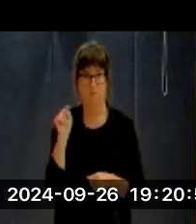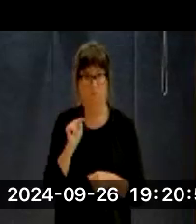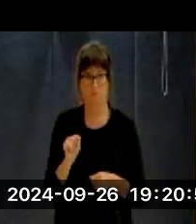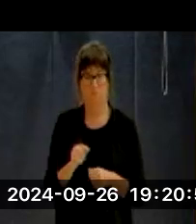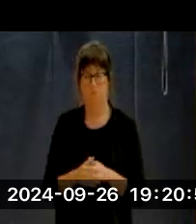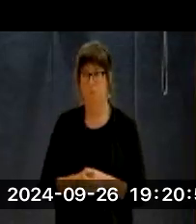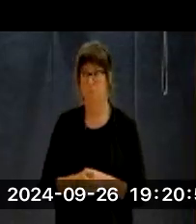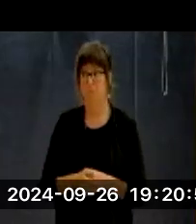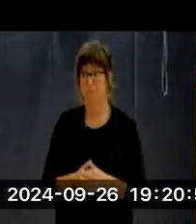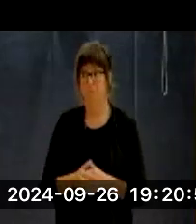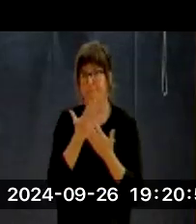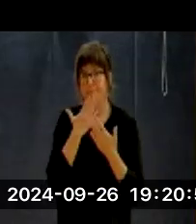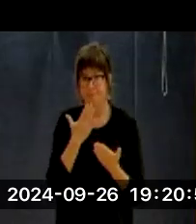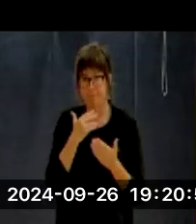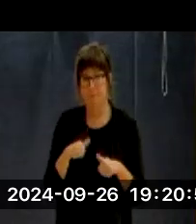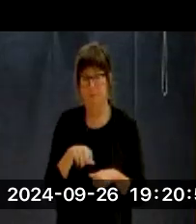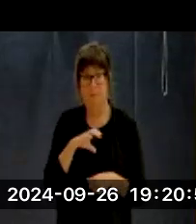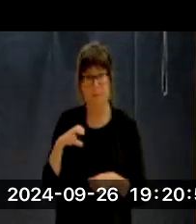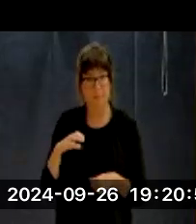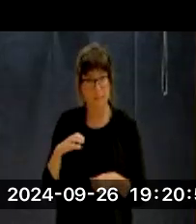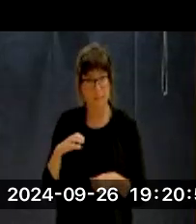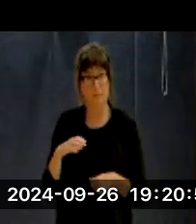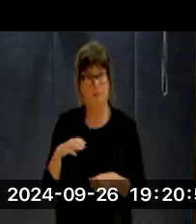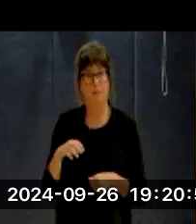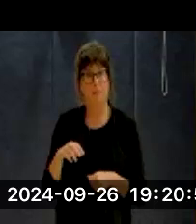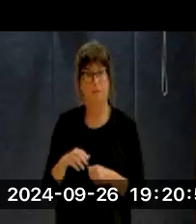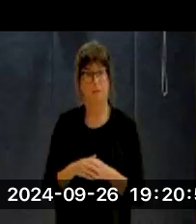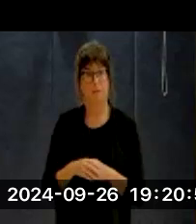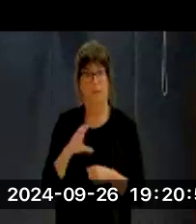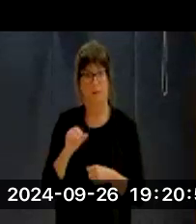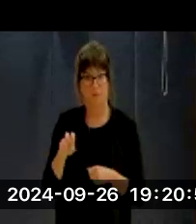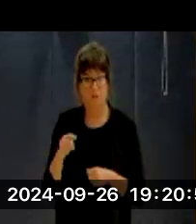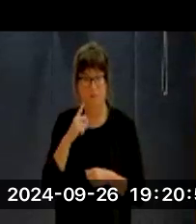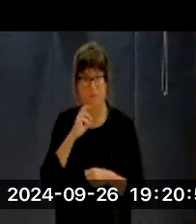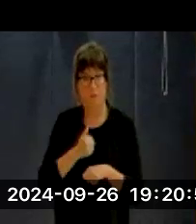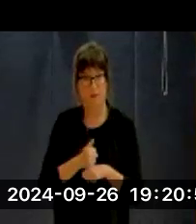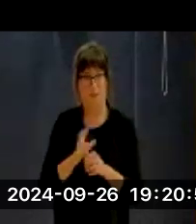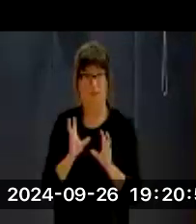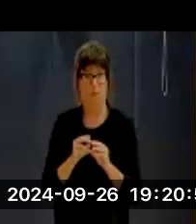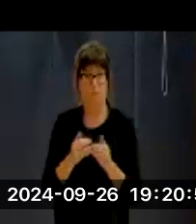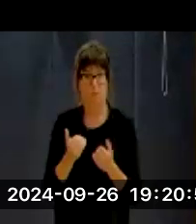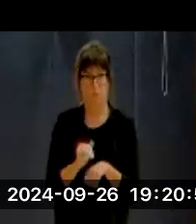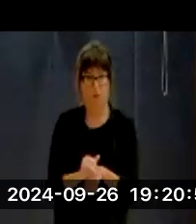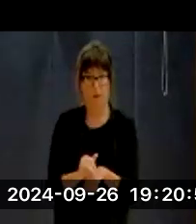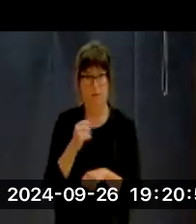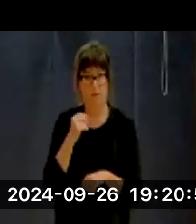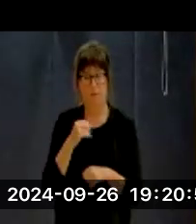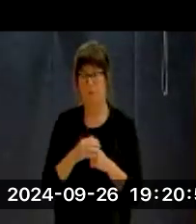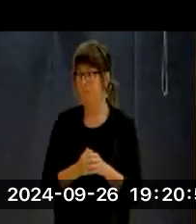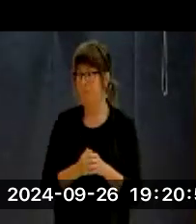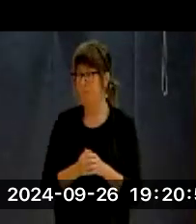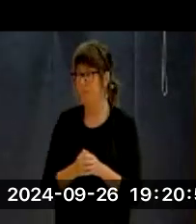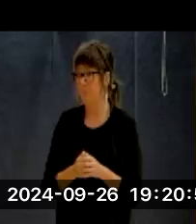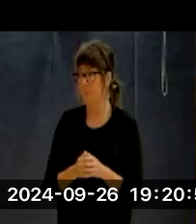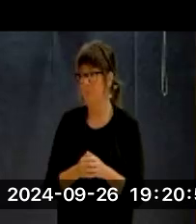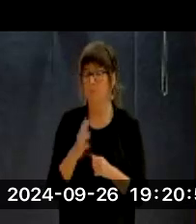just want to thank this committee and commission for creating this forum tonight, because